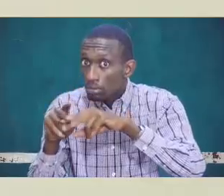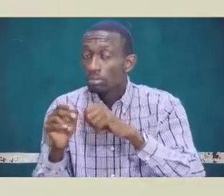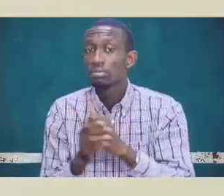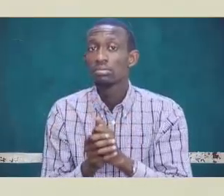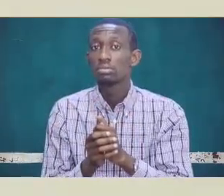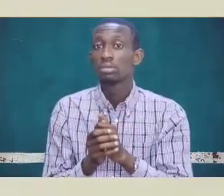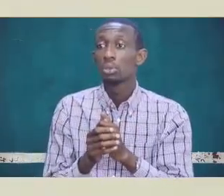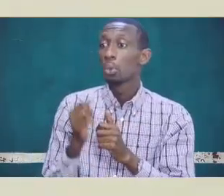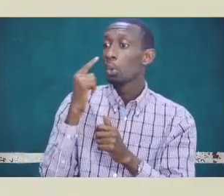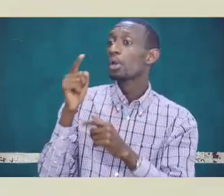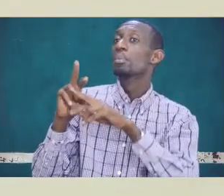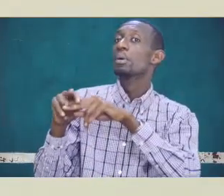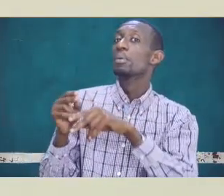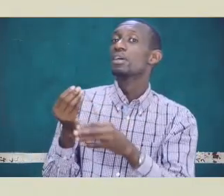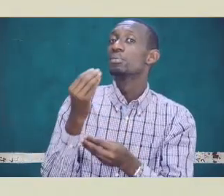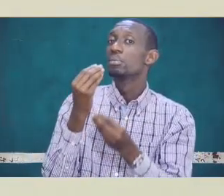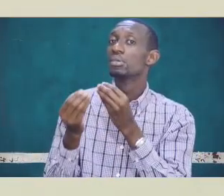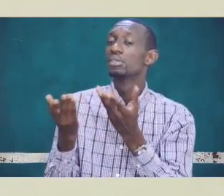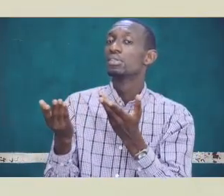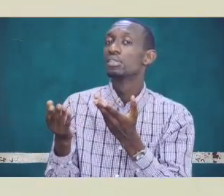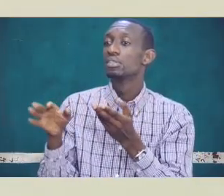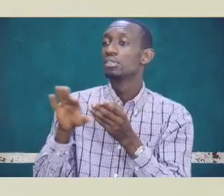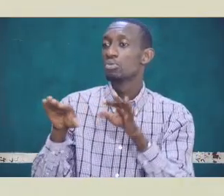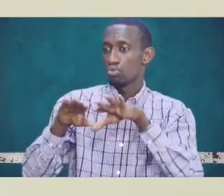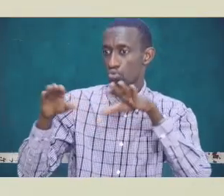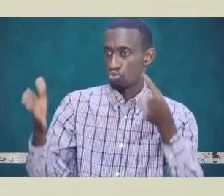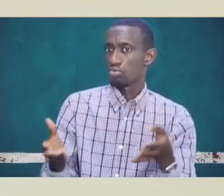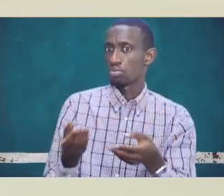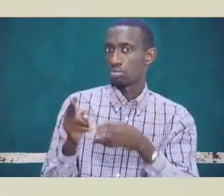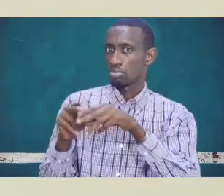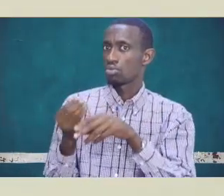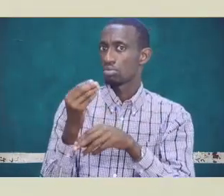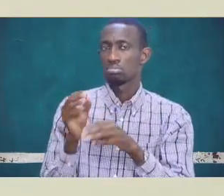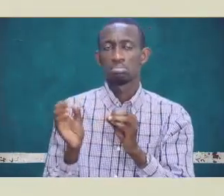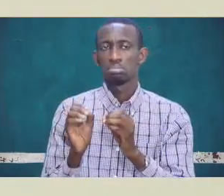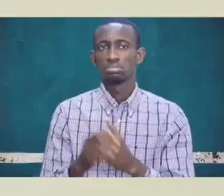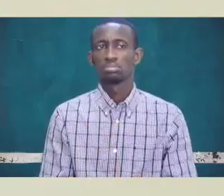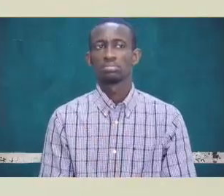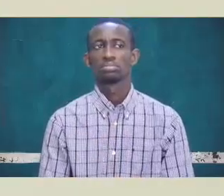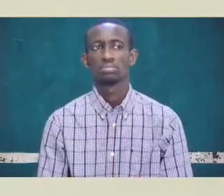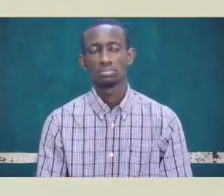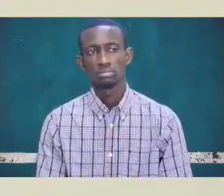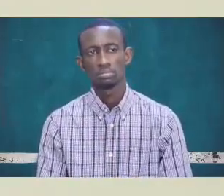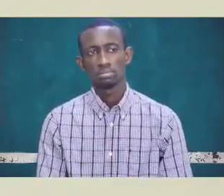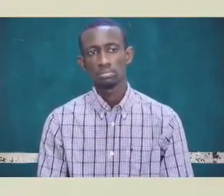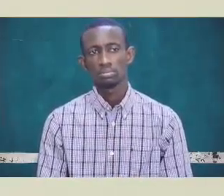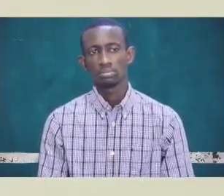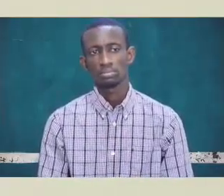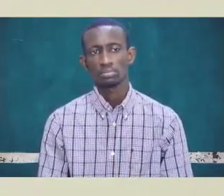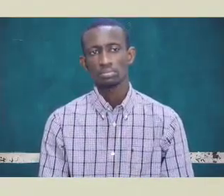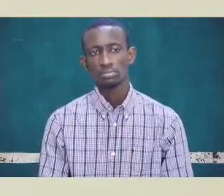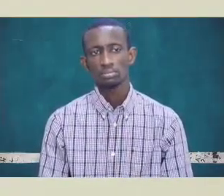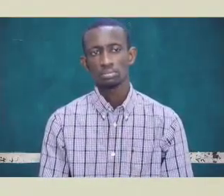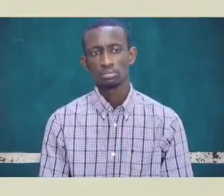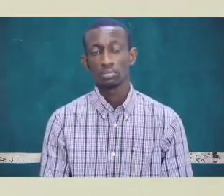we are not referring to the table salt. So we have to